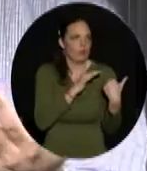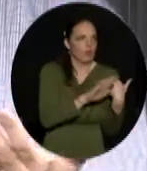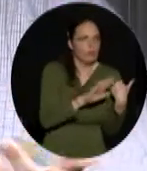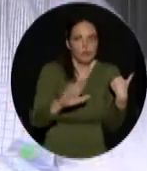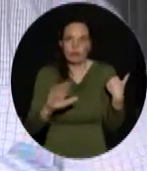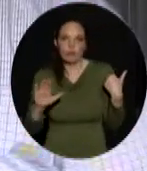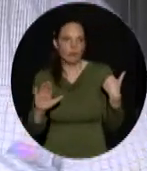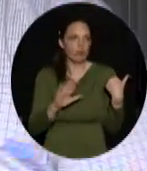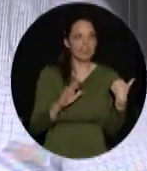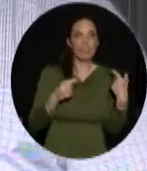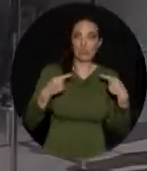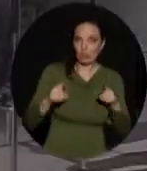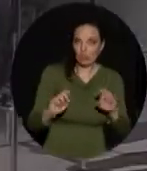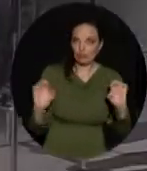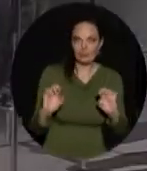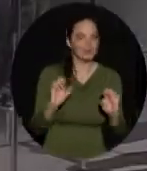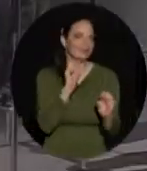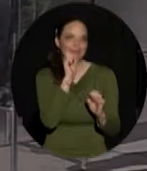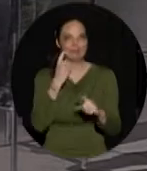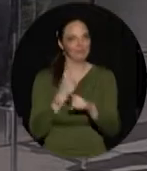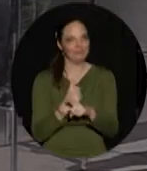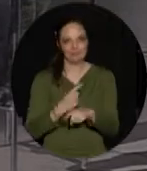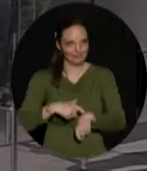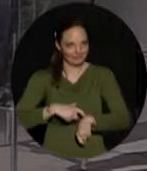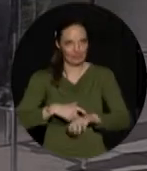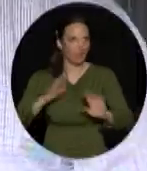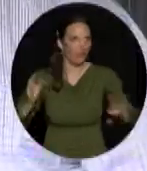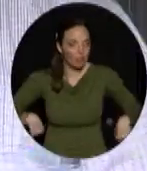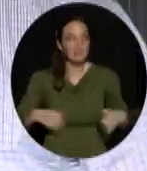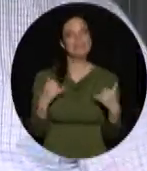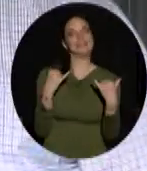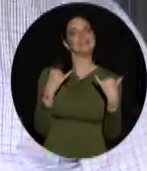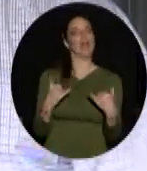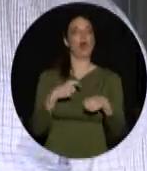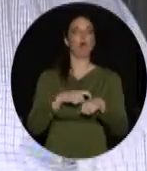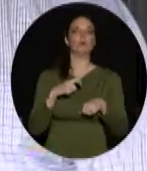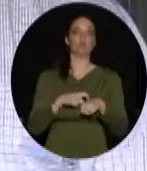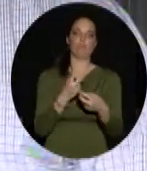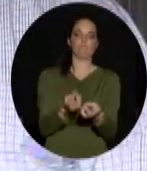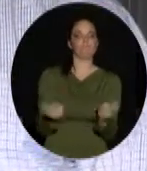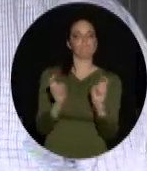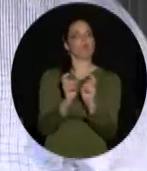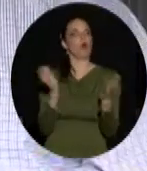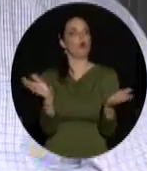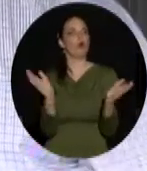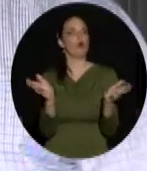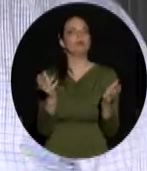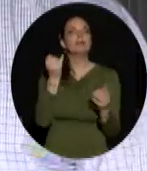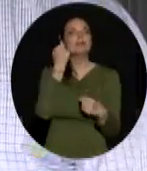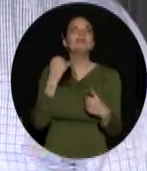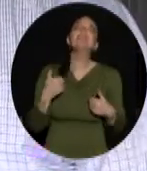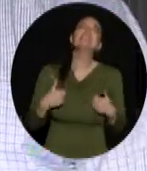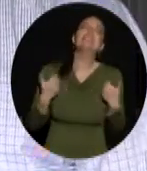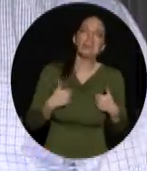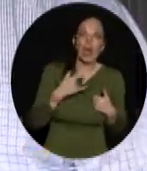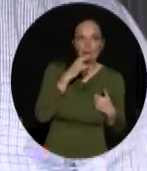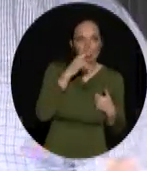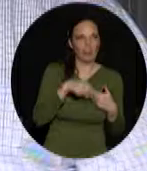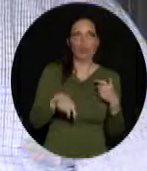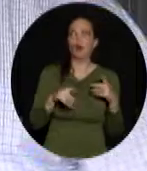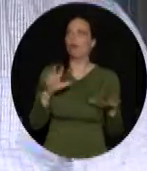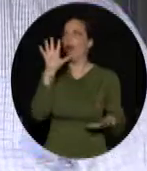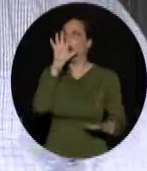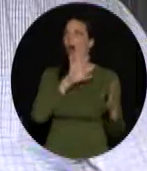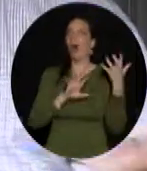during an emergency is not really the time to be having those conversations. Now is the time to sit down with your family and just talk it out, especially if you have young children. They're going to be confused. They may